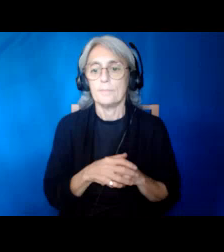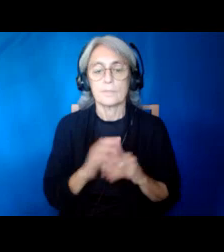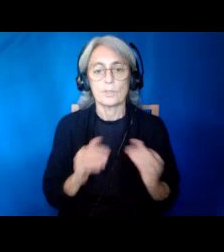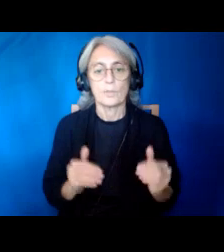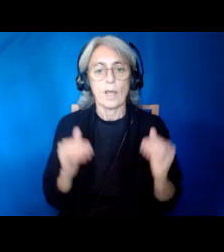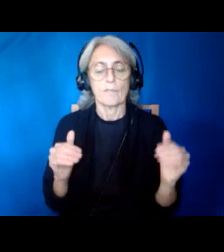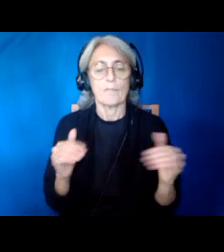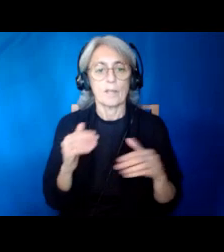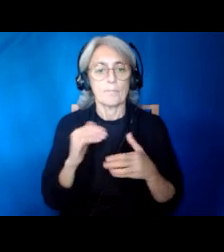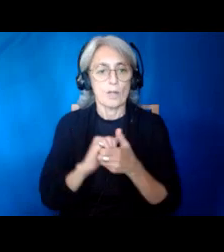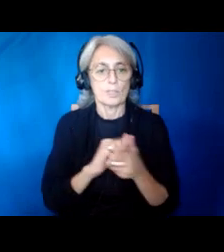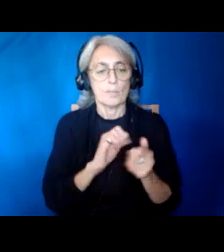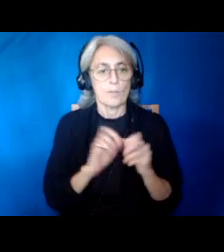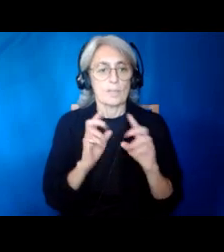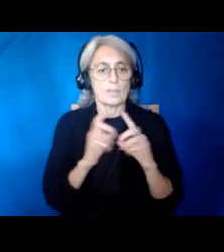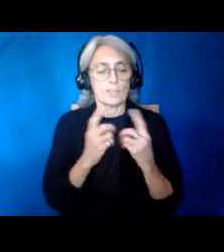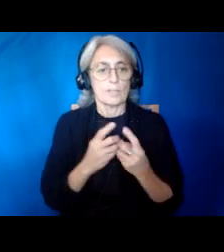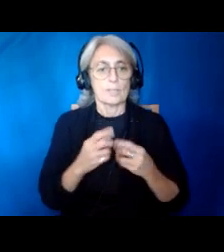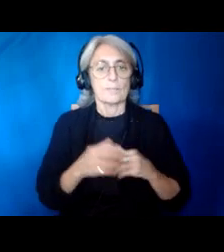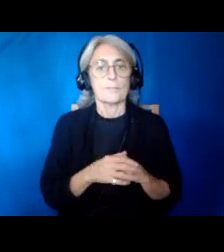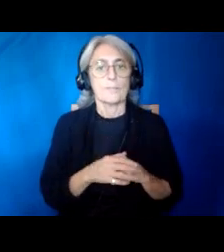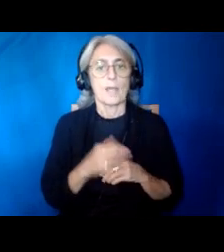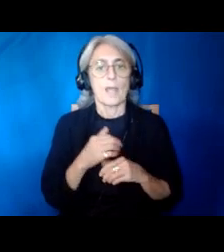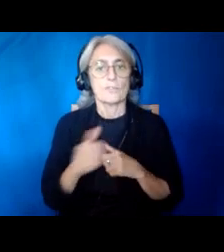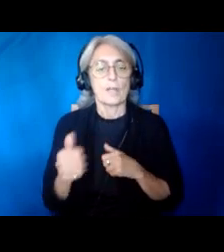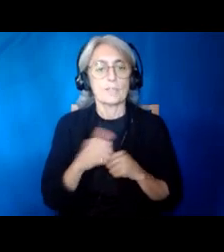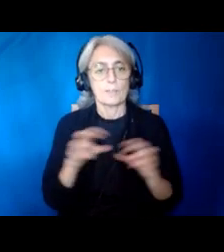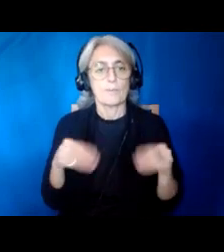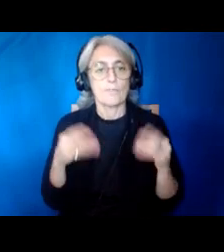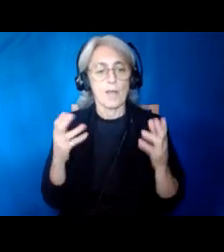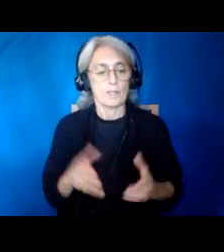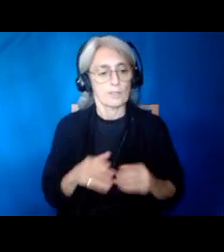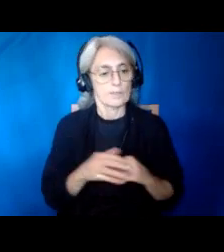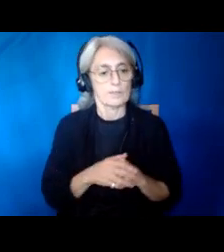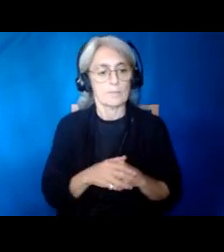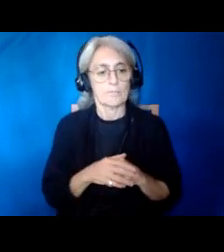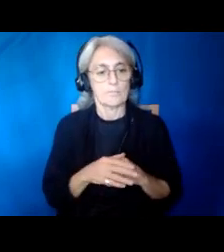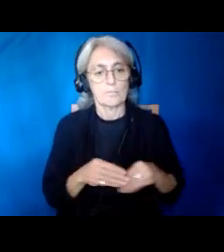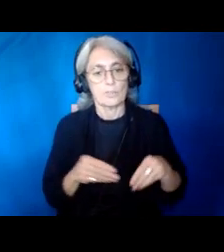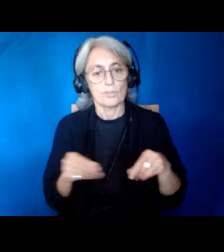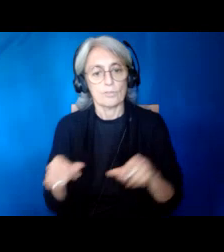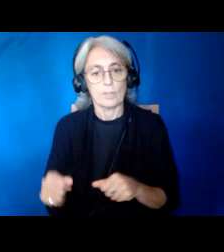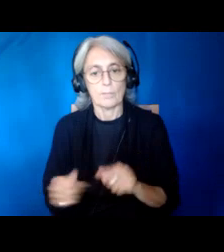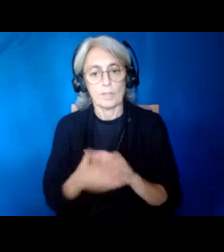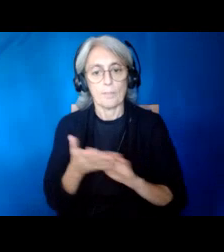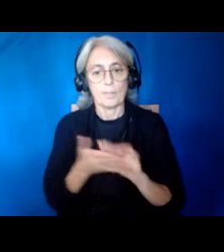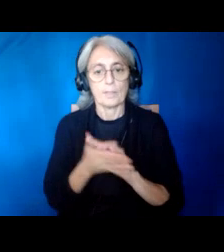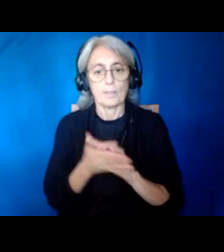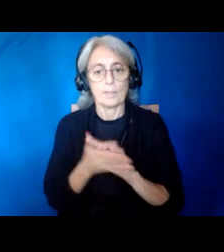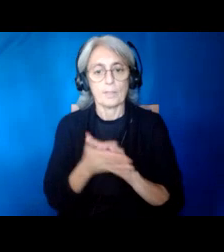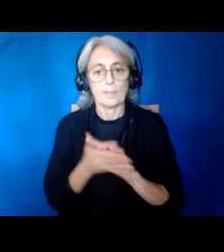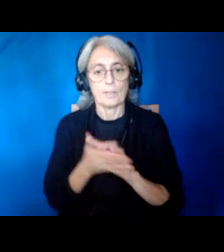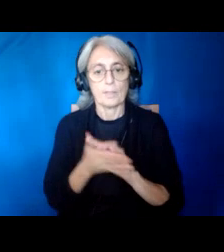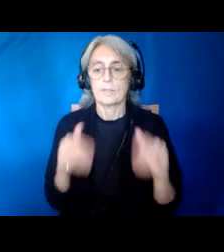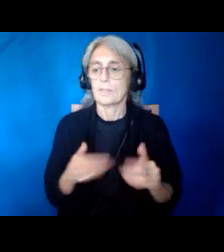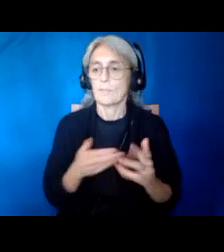that we already have with our districts and our transit providers, but be able to streamline improvements on the state highway system that runs through our